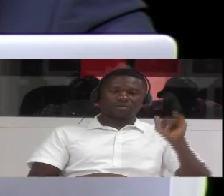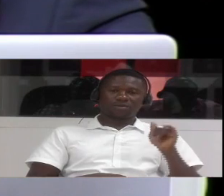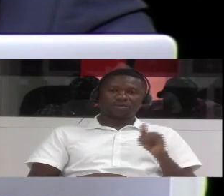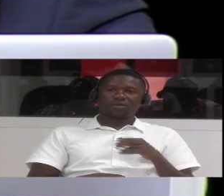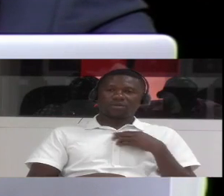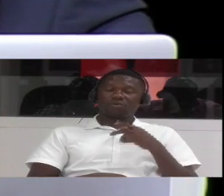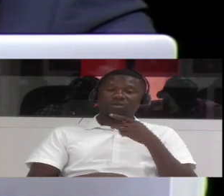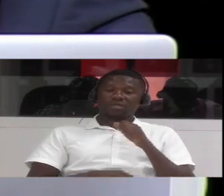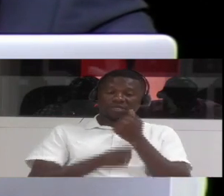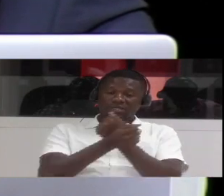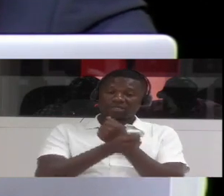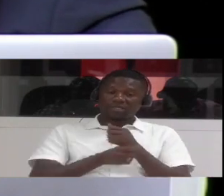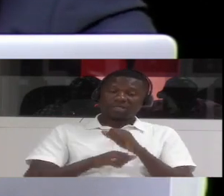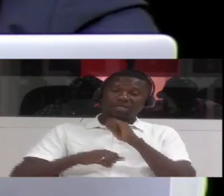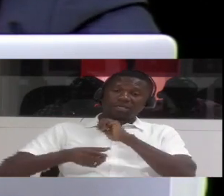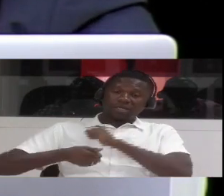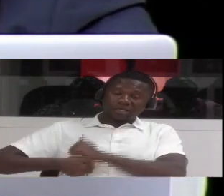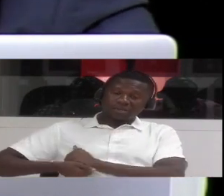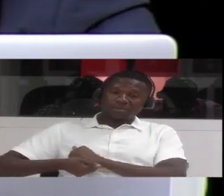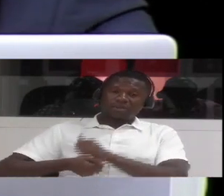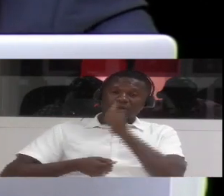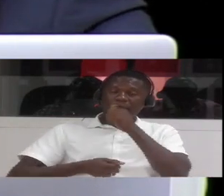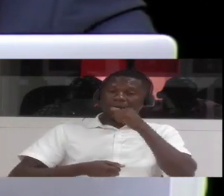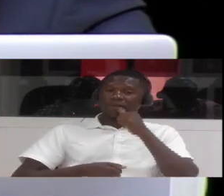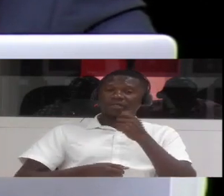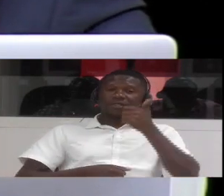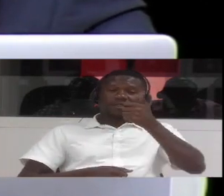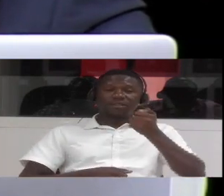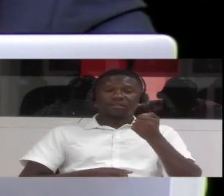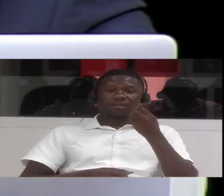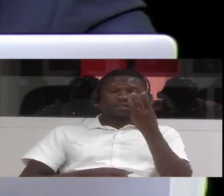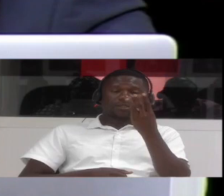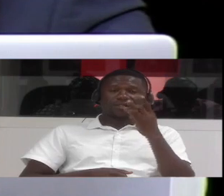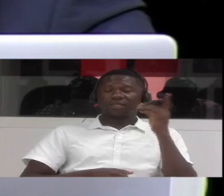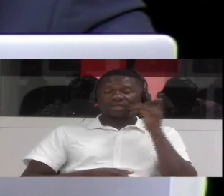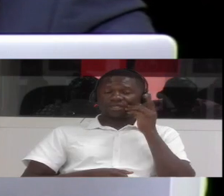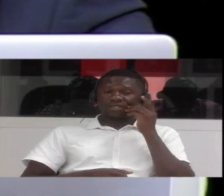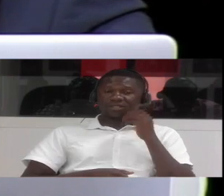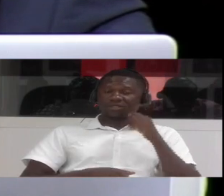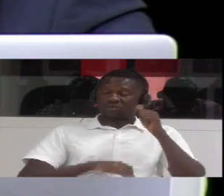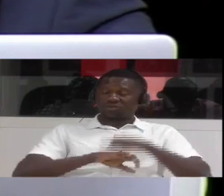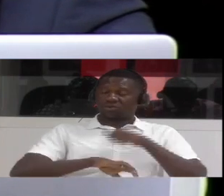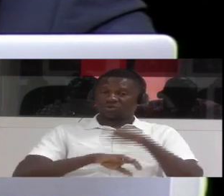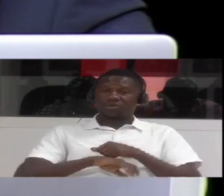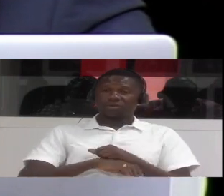and severely tortured and given electric shocks. And he was